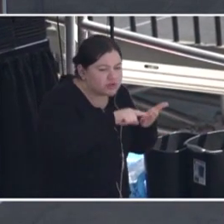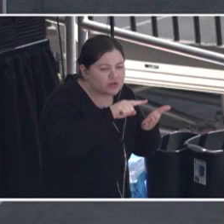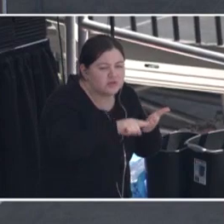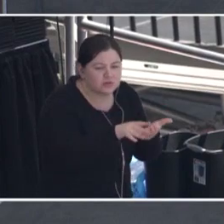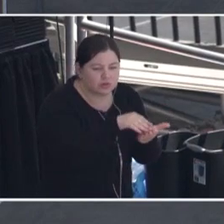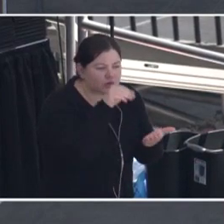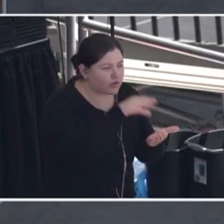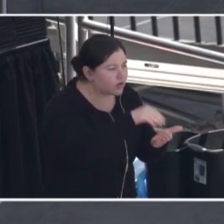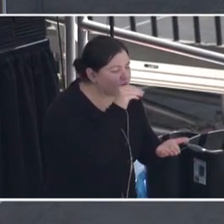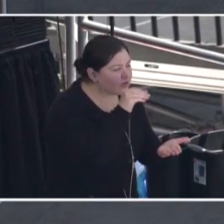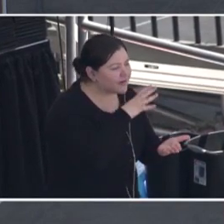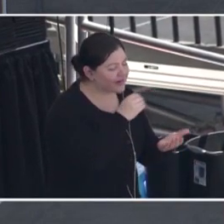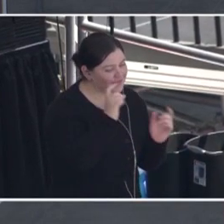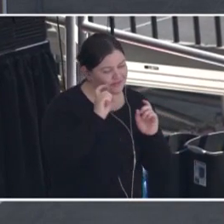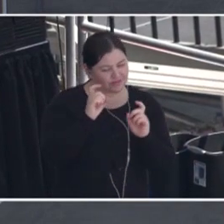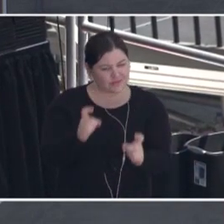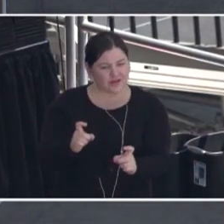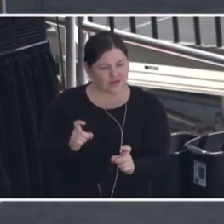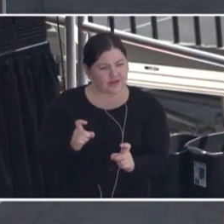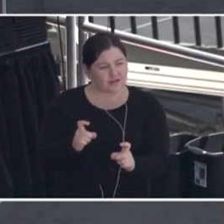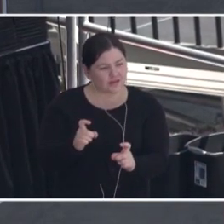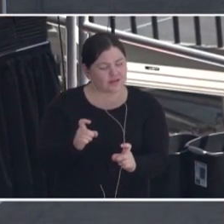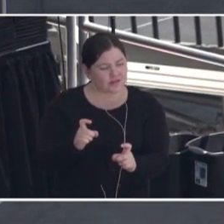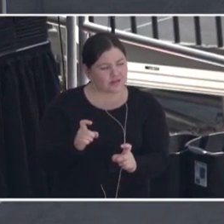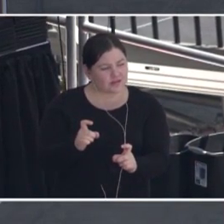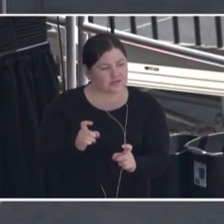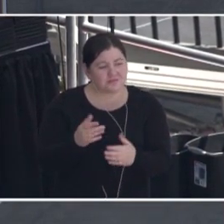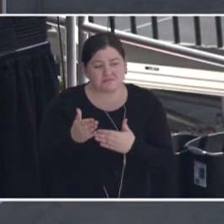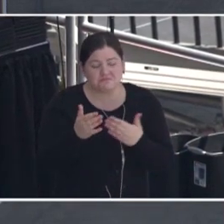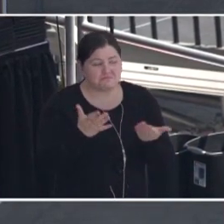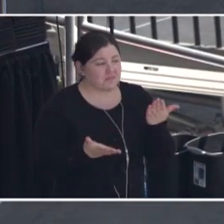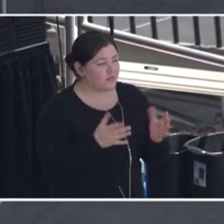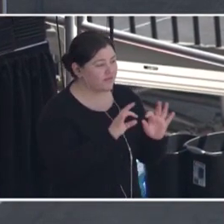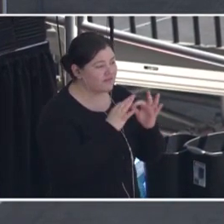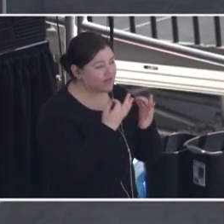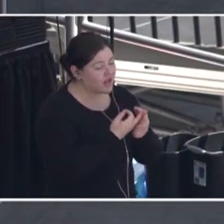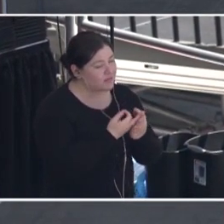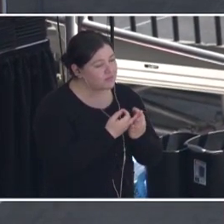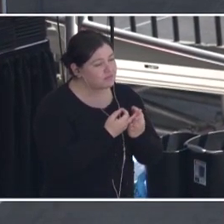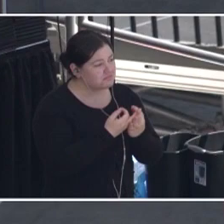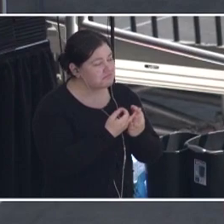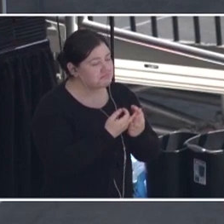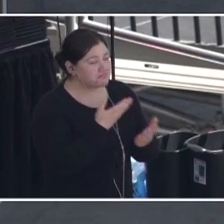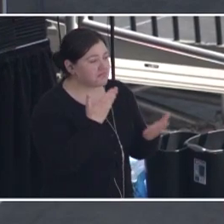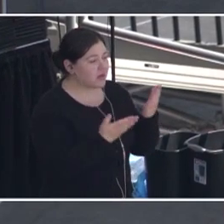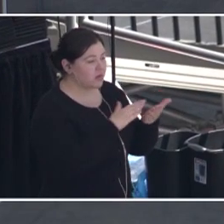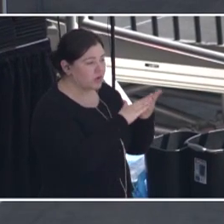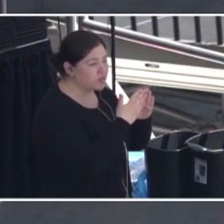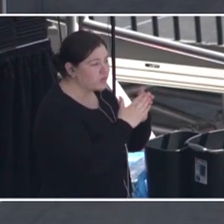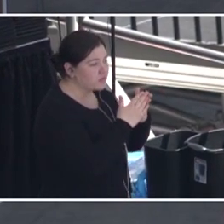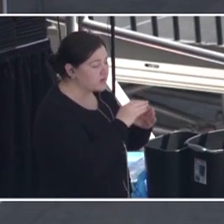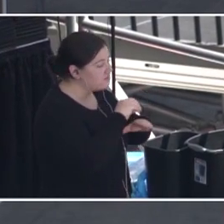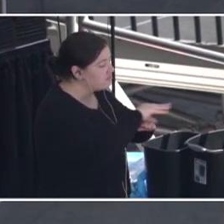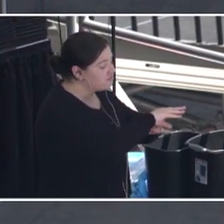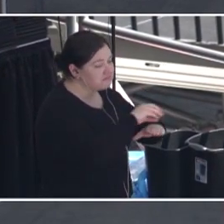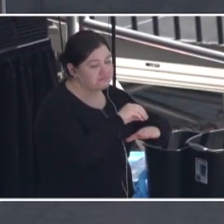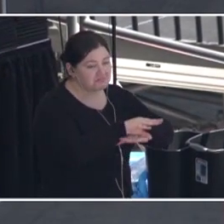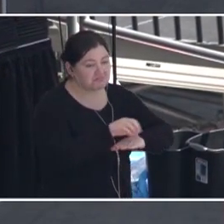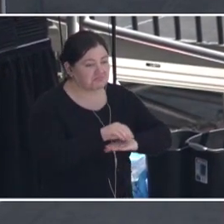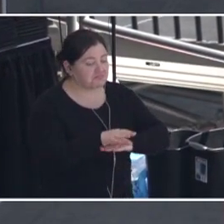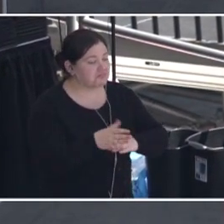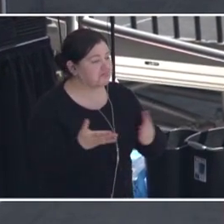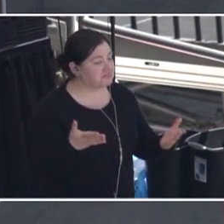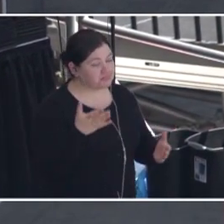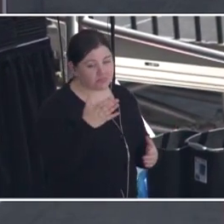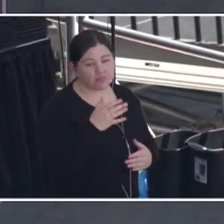lasting contributions, whether those are at work, in your family, or at the community at large. And by the way,